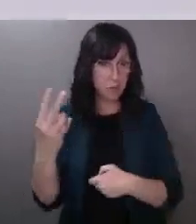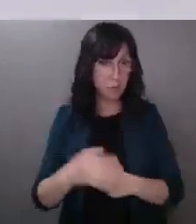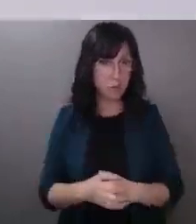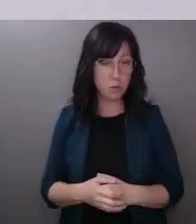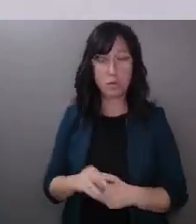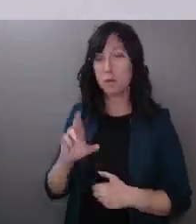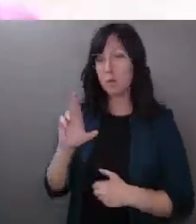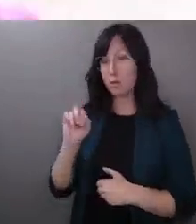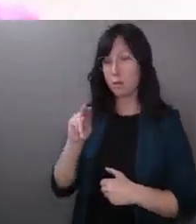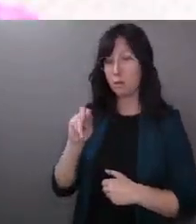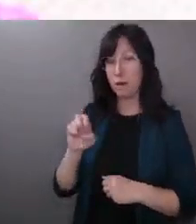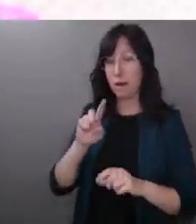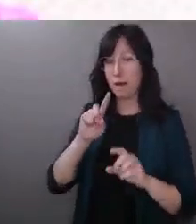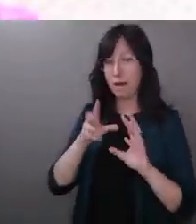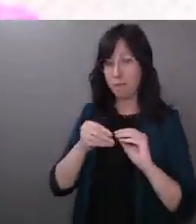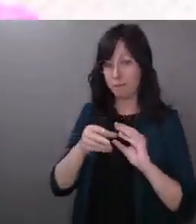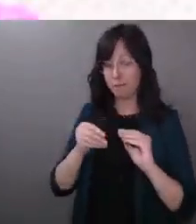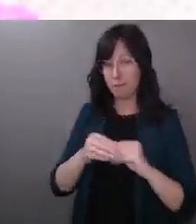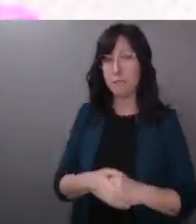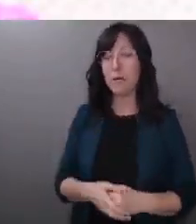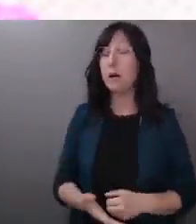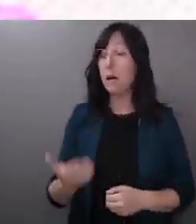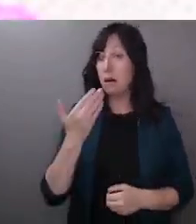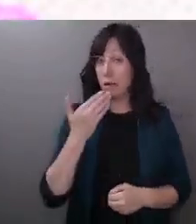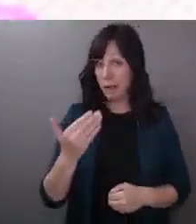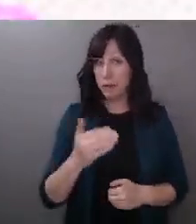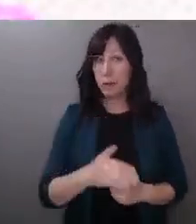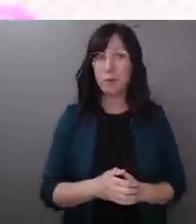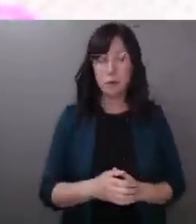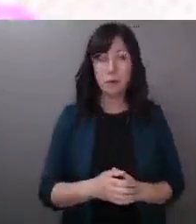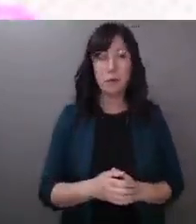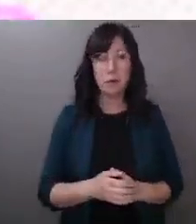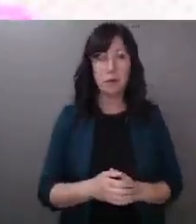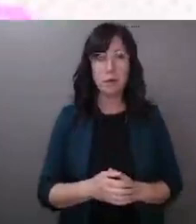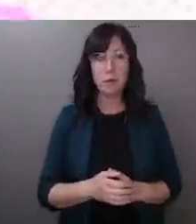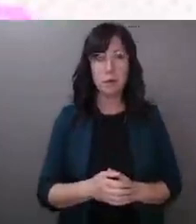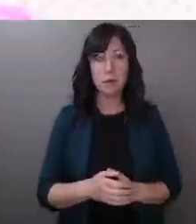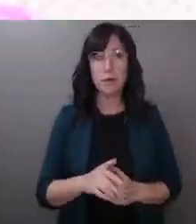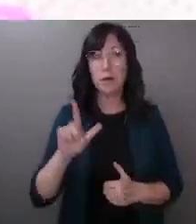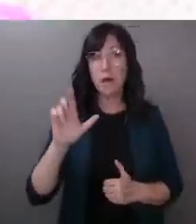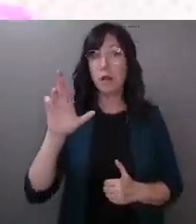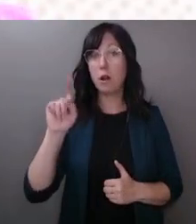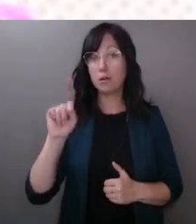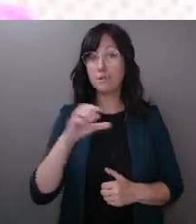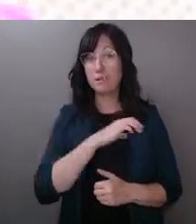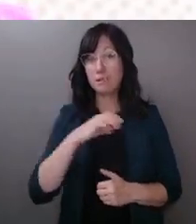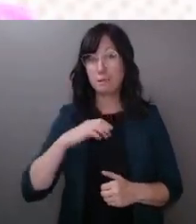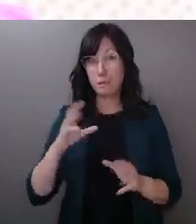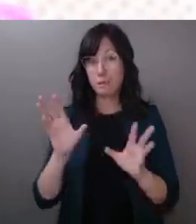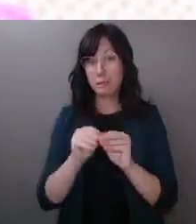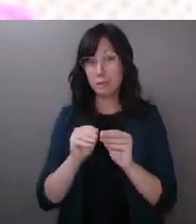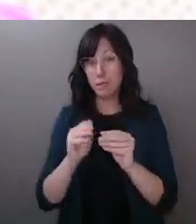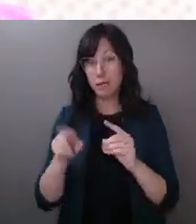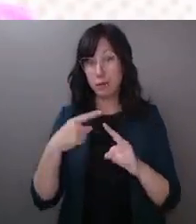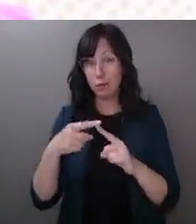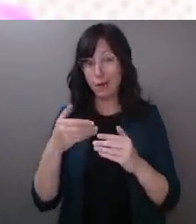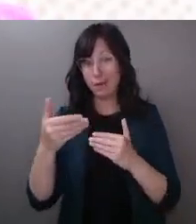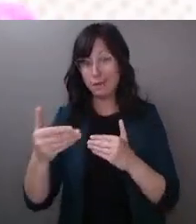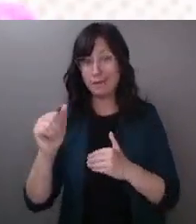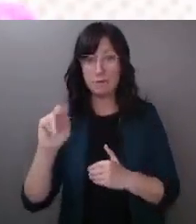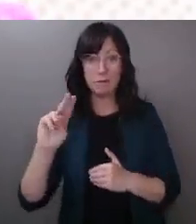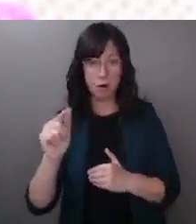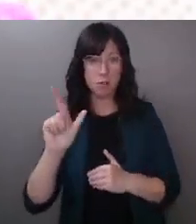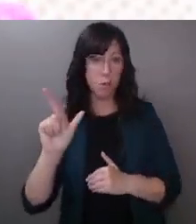Thank you very much for the question. We will have a LRT subcommittee on August